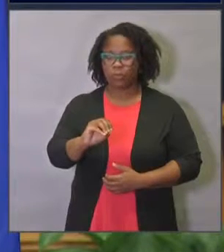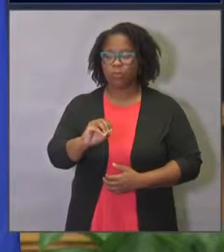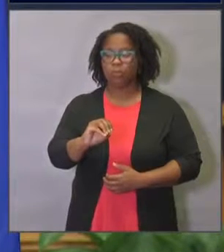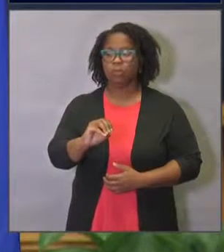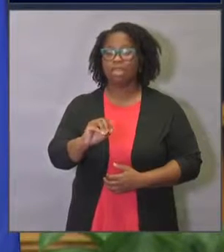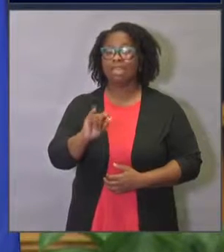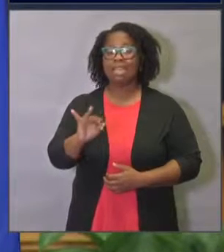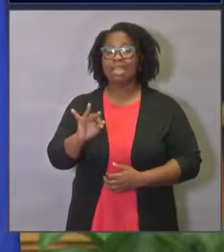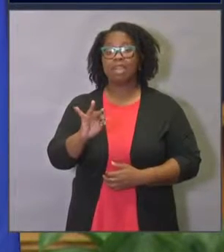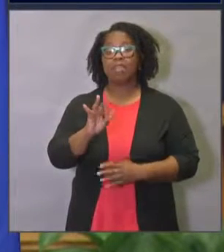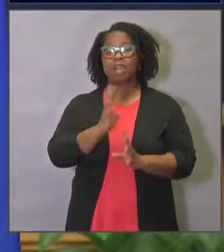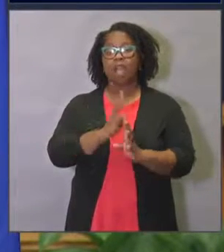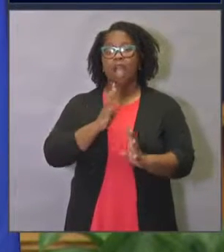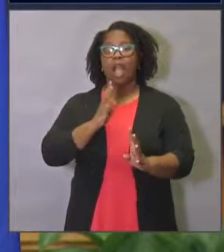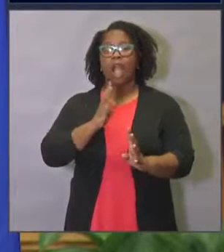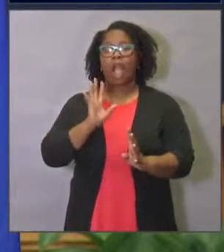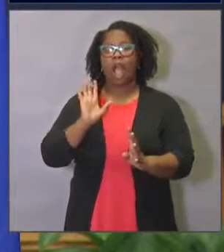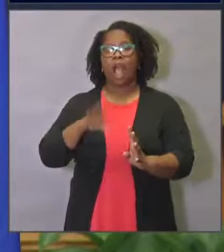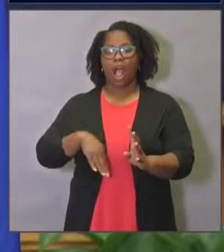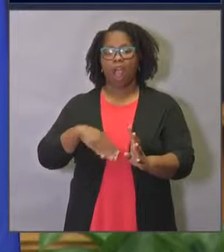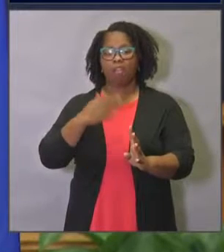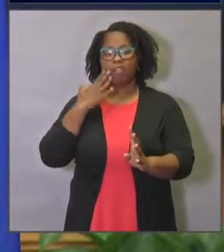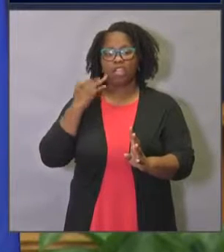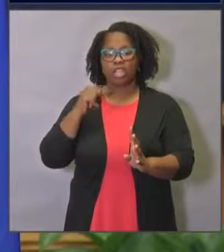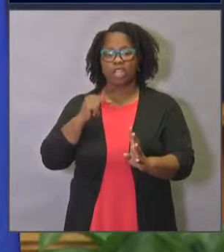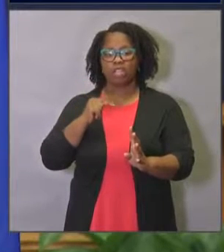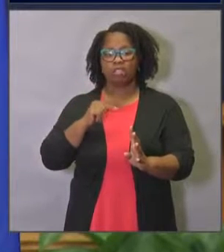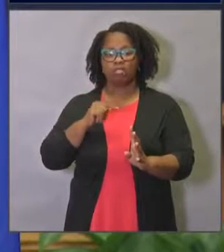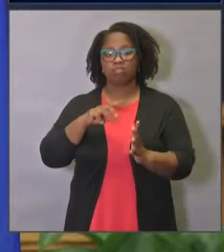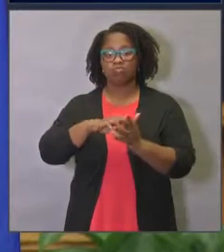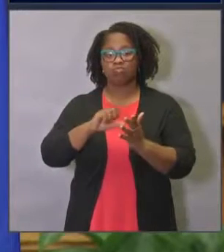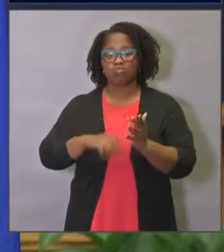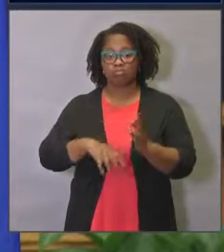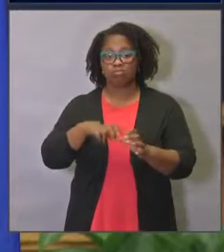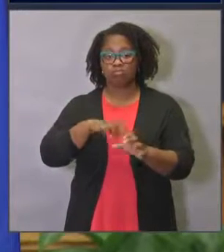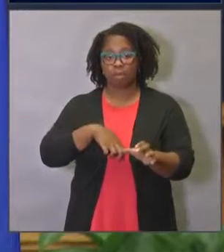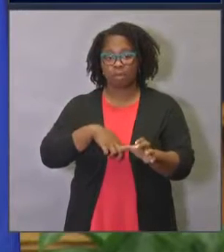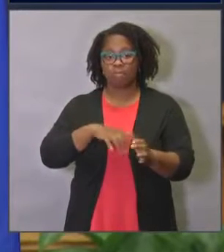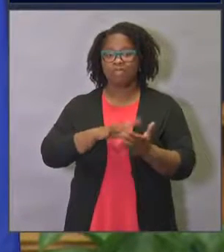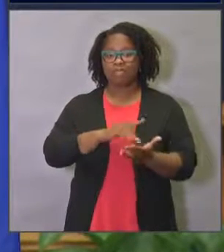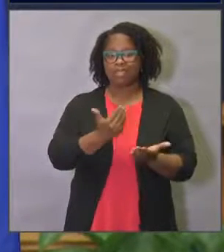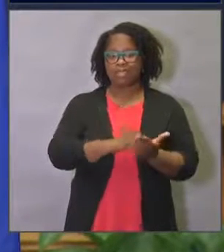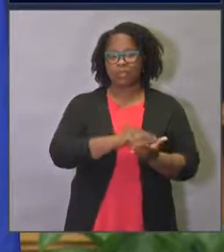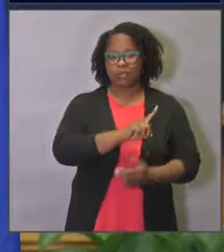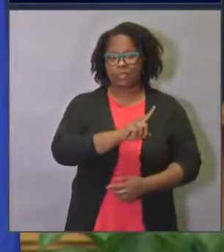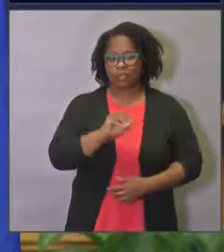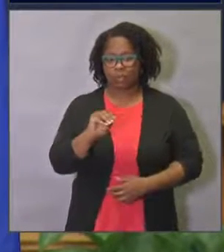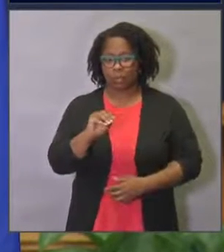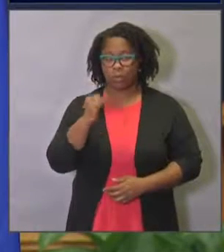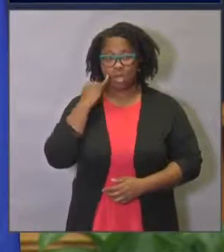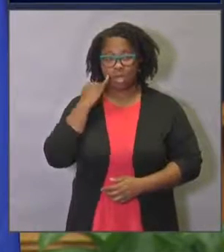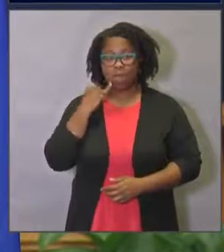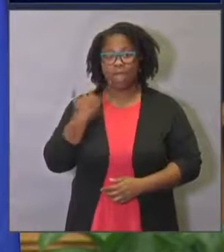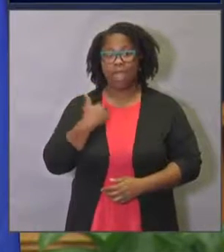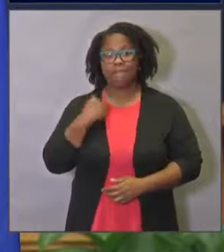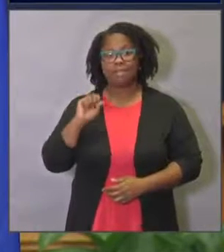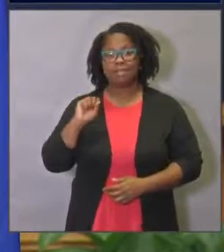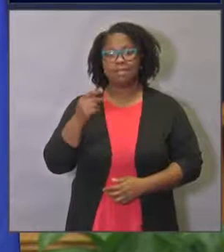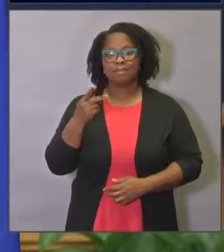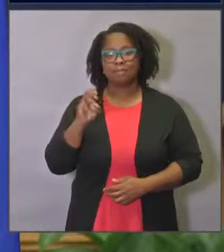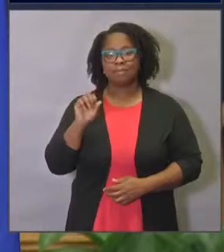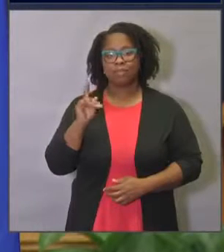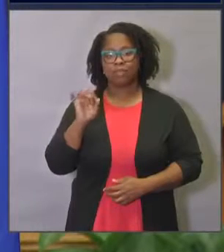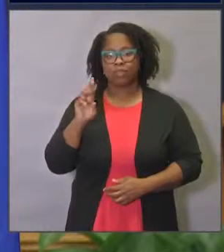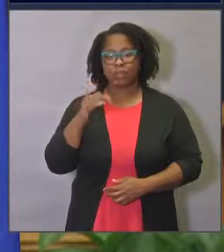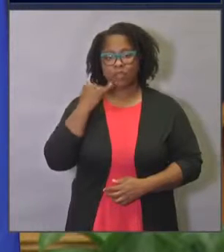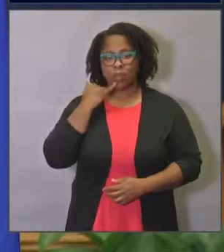remove yourself from queue at any time by pressing the 1, 0 again. If you are using a speakerphone, please pick up the handset before